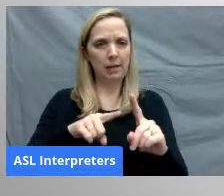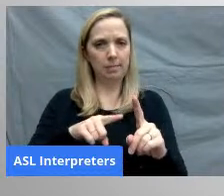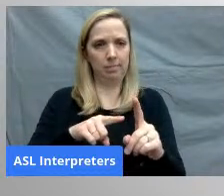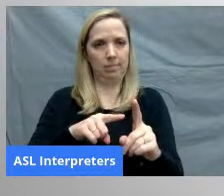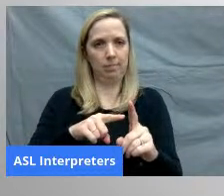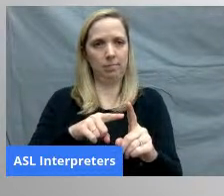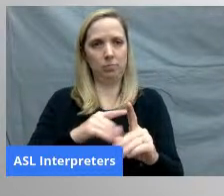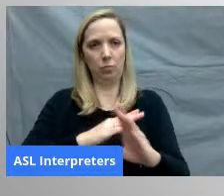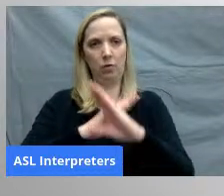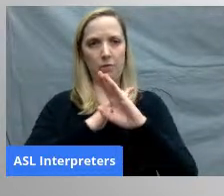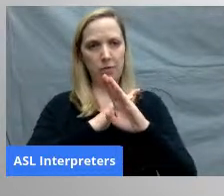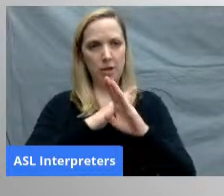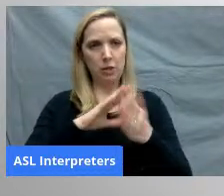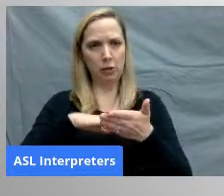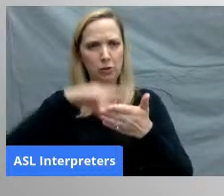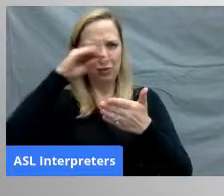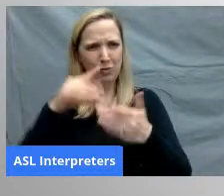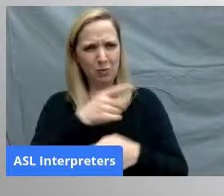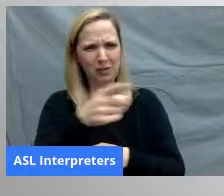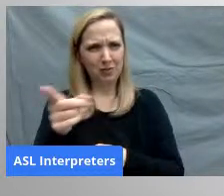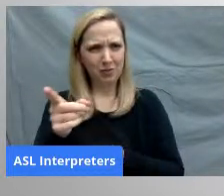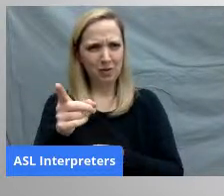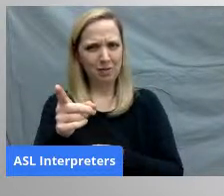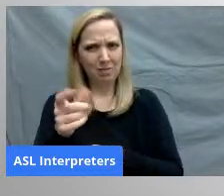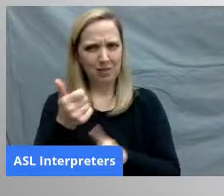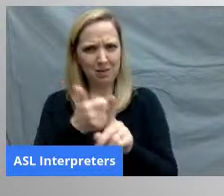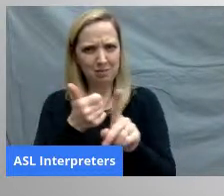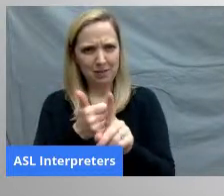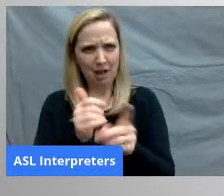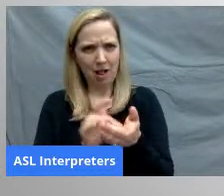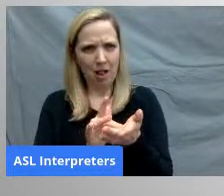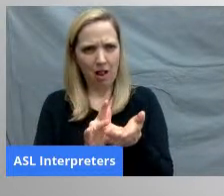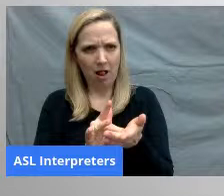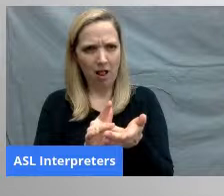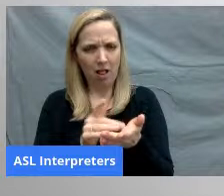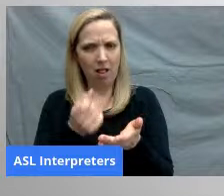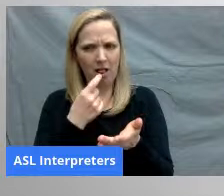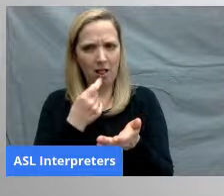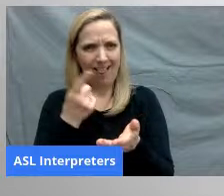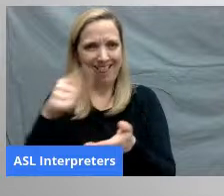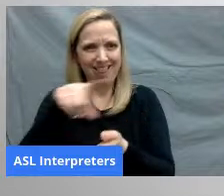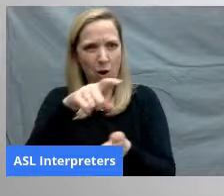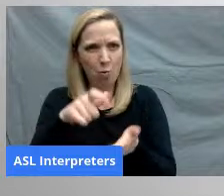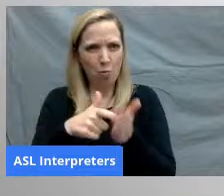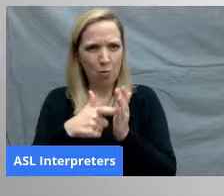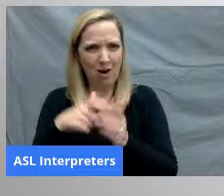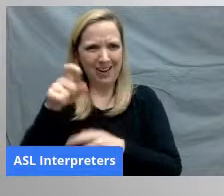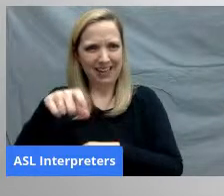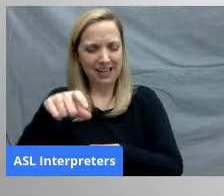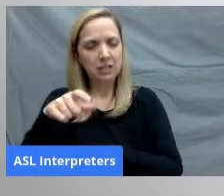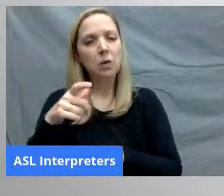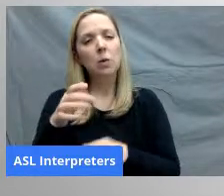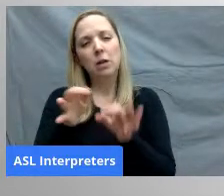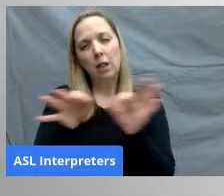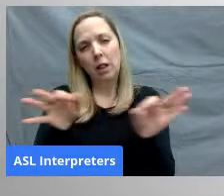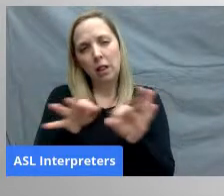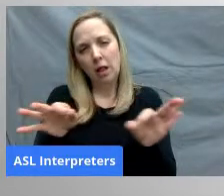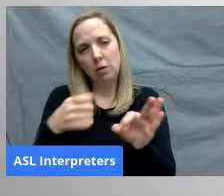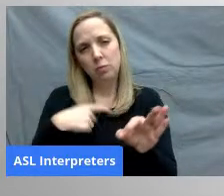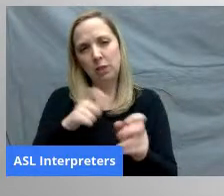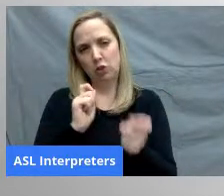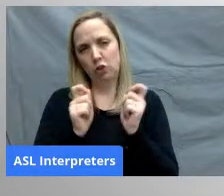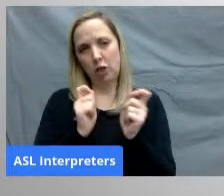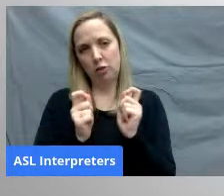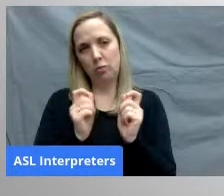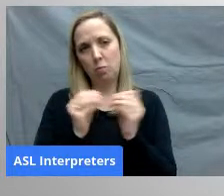giving themselves the medication that they require. And so we changed some of the language to be more in line. This was a